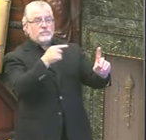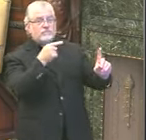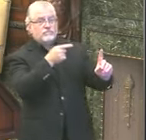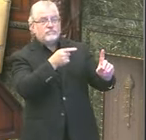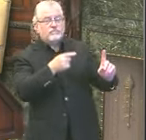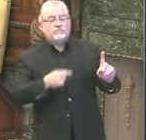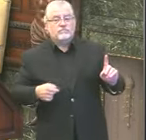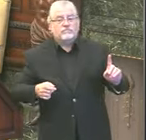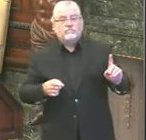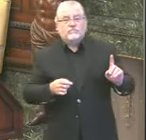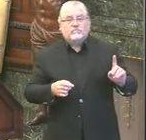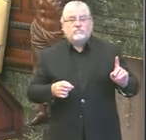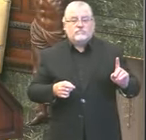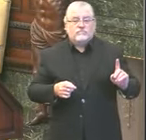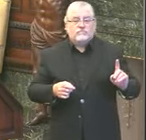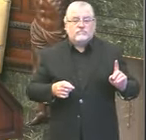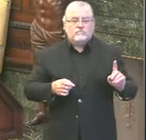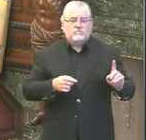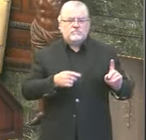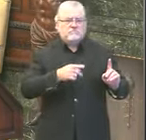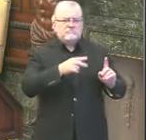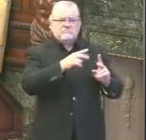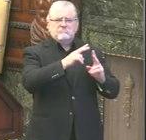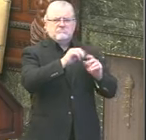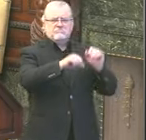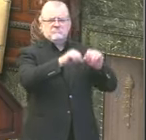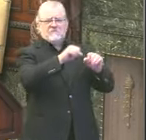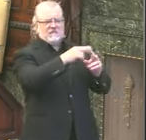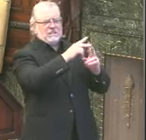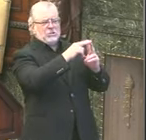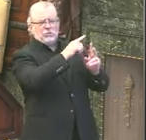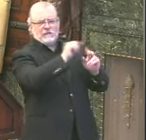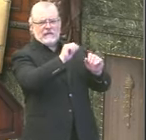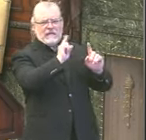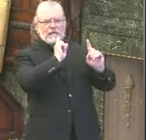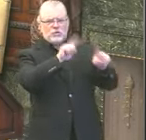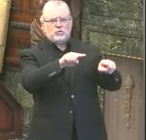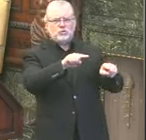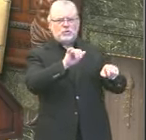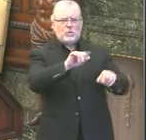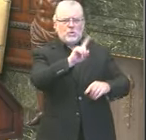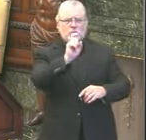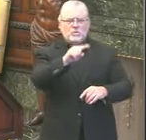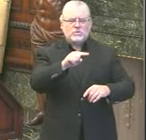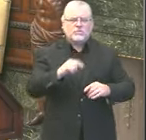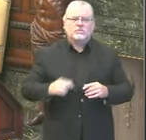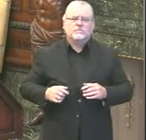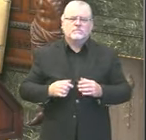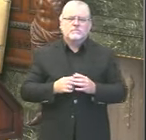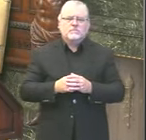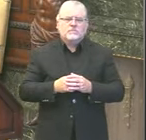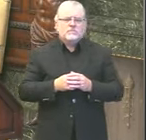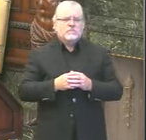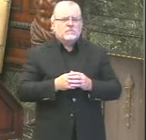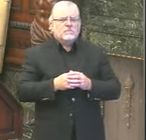either the mayor or Dr. Farley. I don't know who could answer it best. I know that if